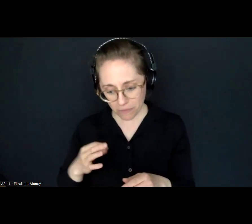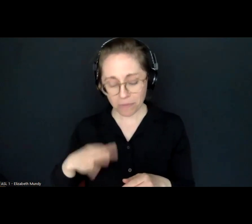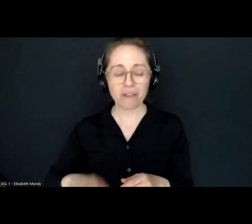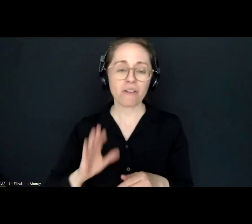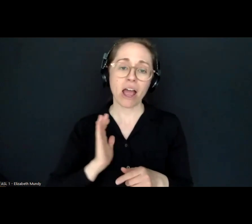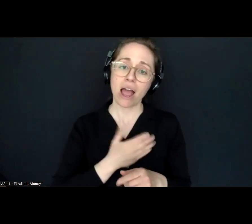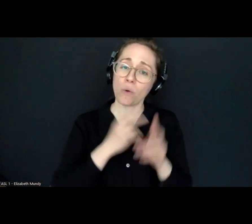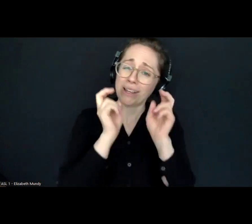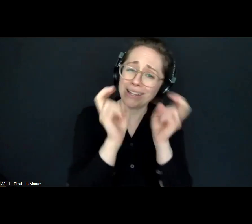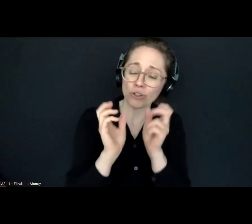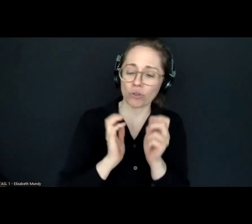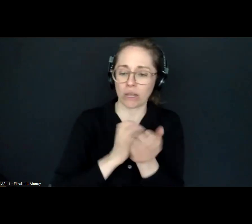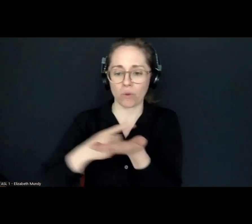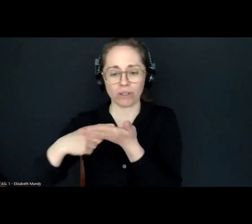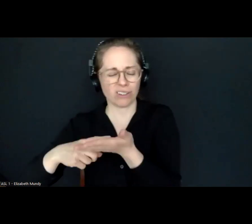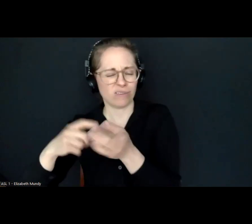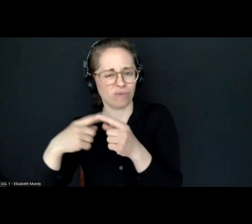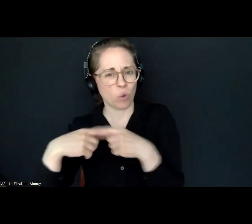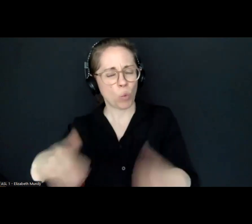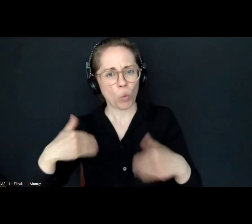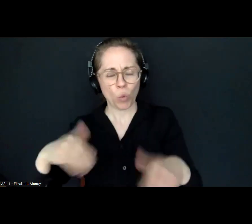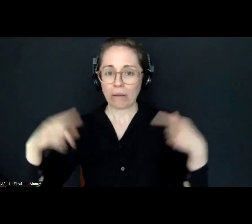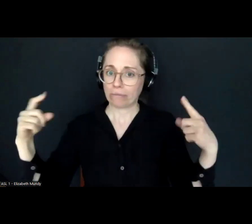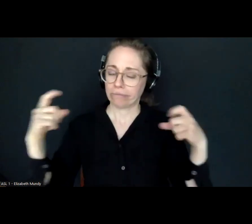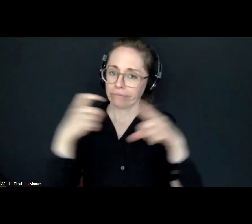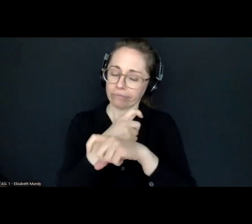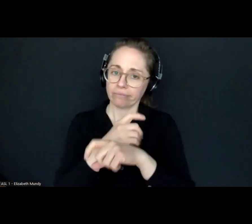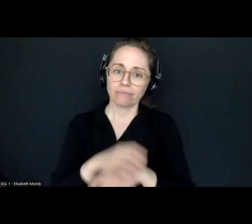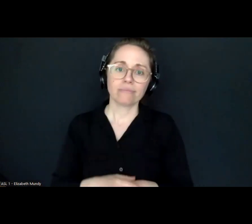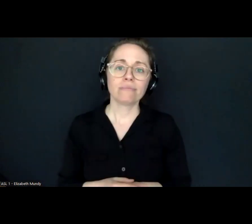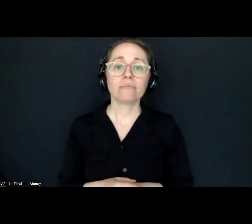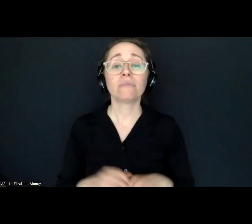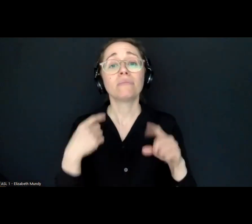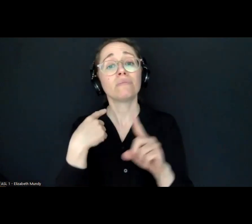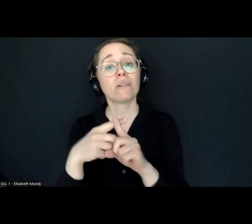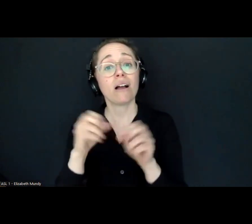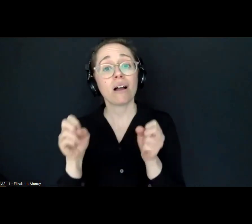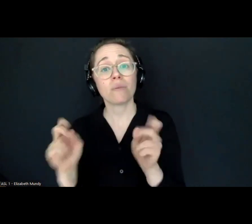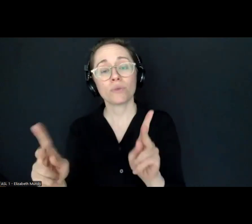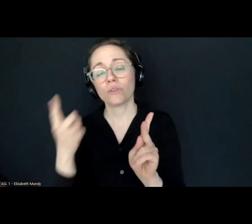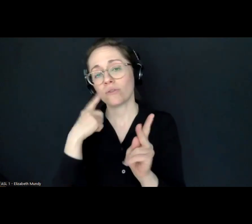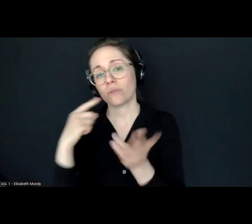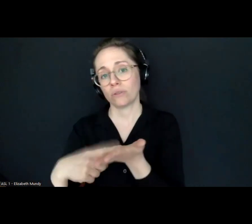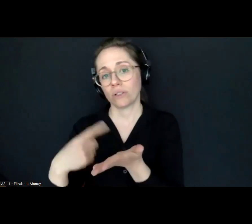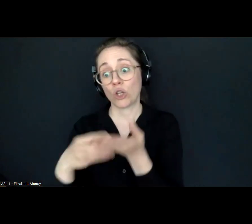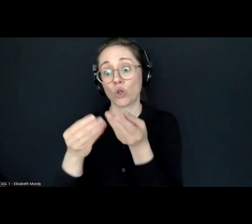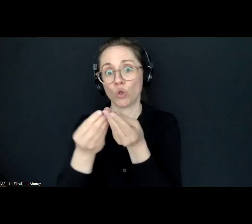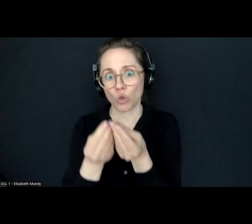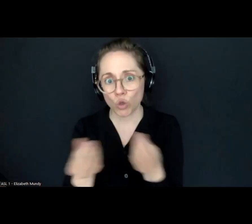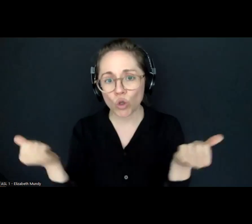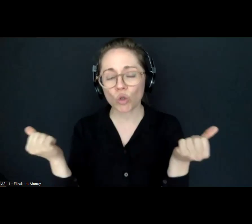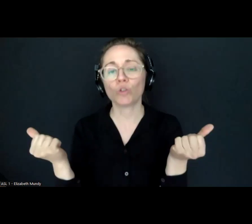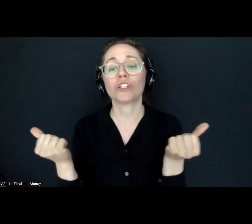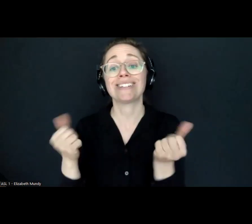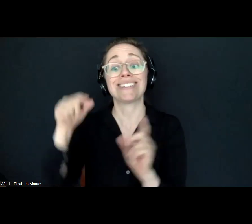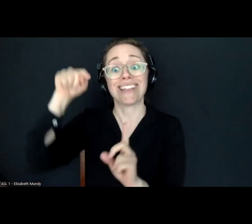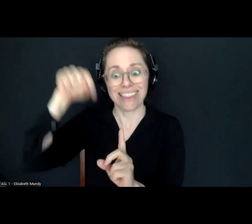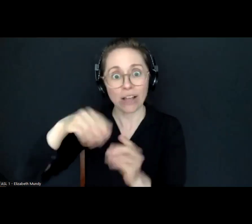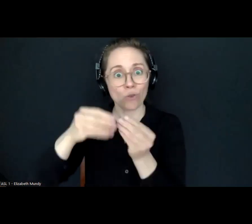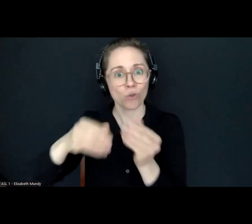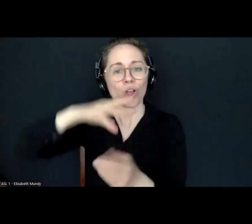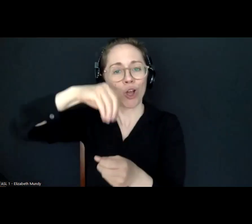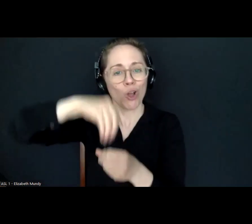topics are, but then also it provides us opportunities to talk about solutions from multiple perspectives as well. So that's what